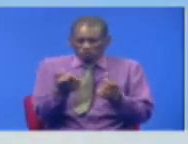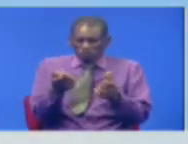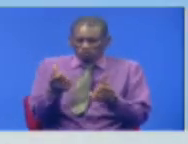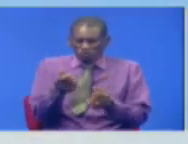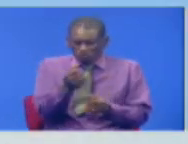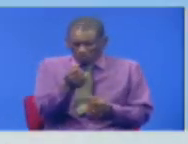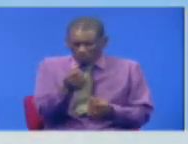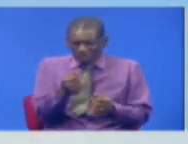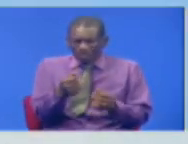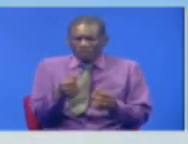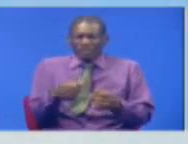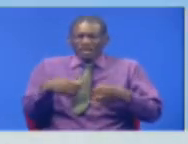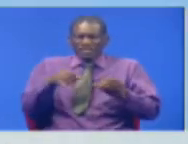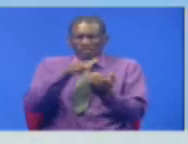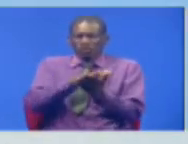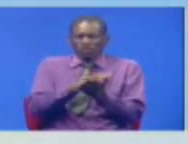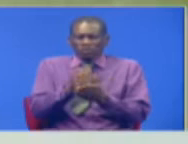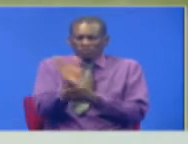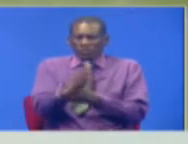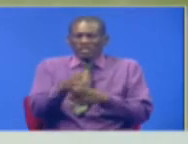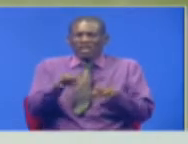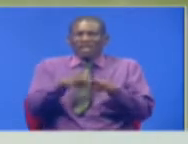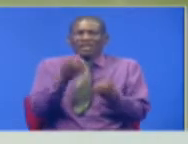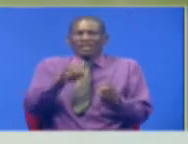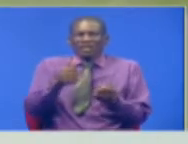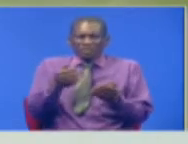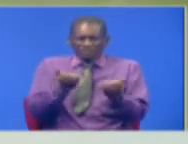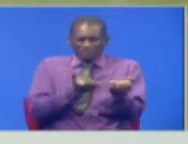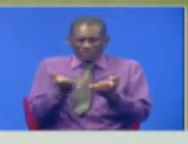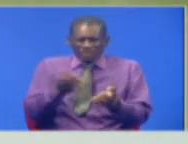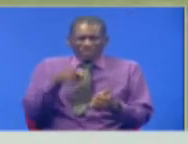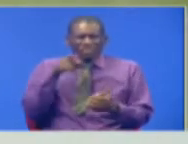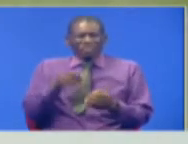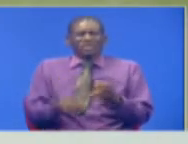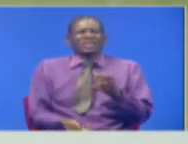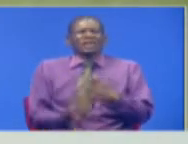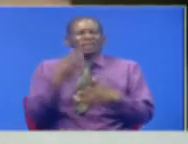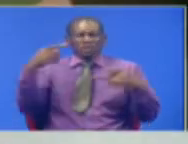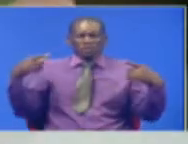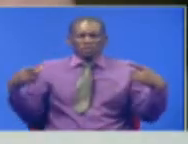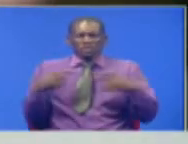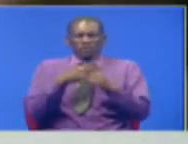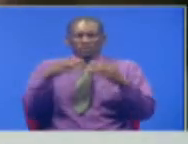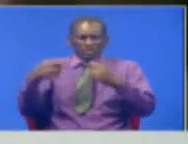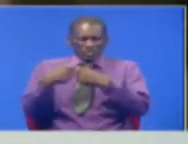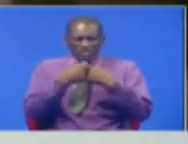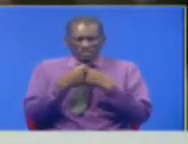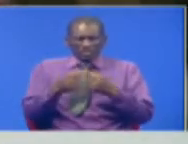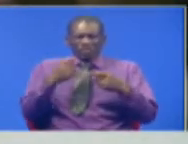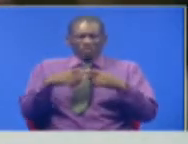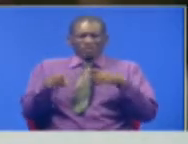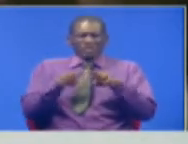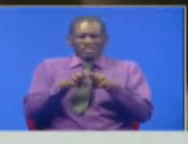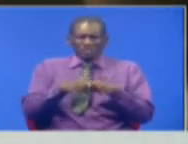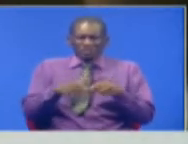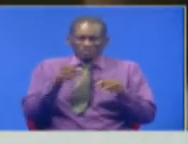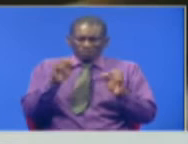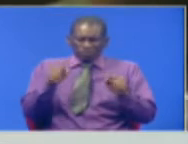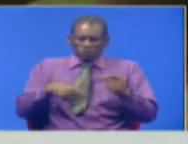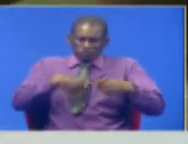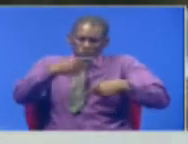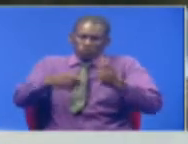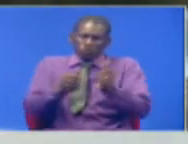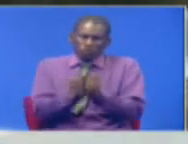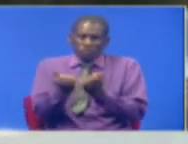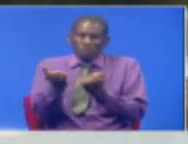samaki. Just like any other venture, this one comes with its set of challenges, but they would still pick the fish business over